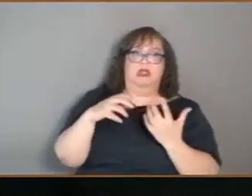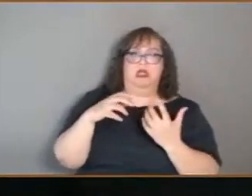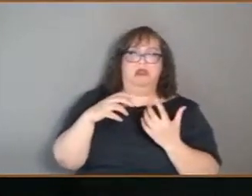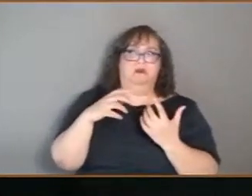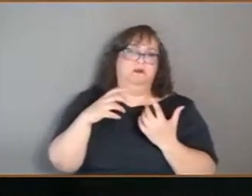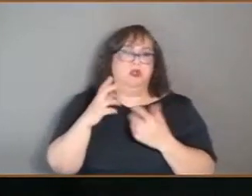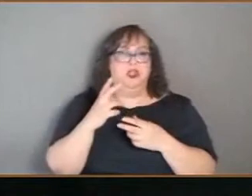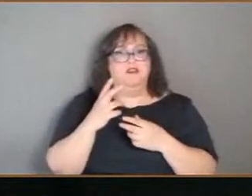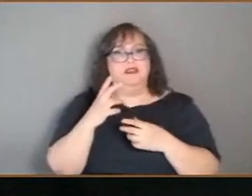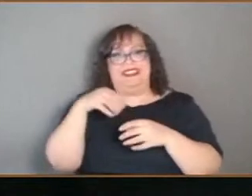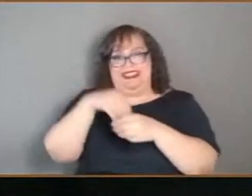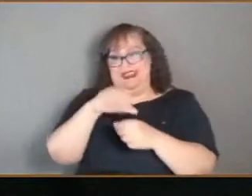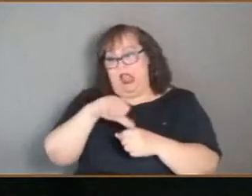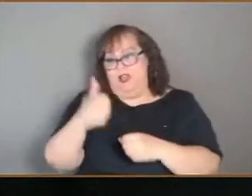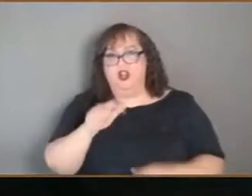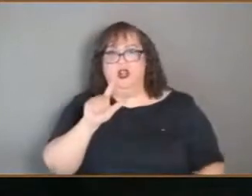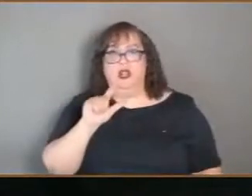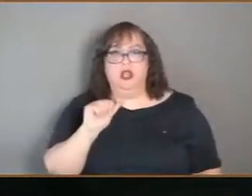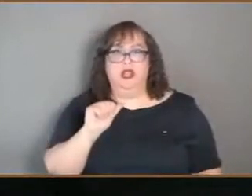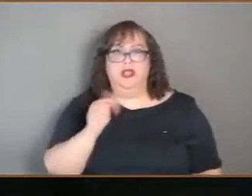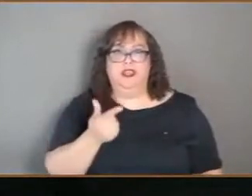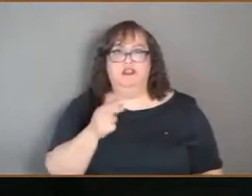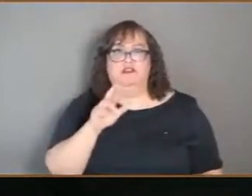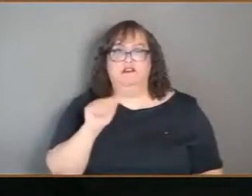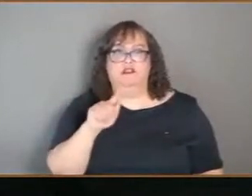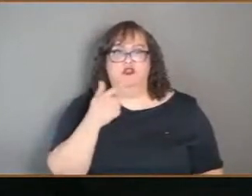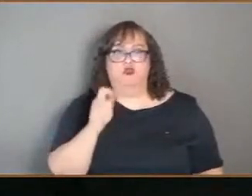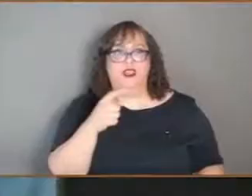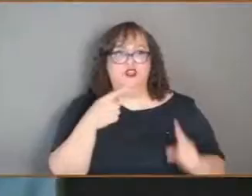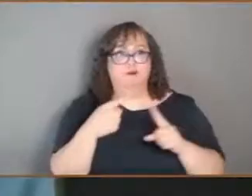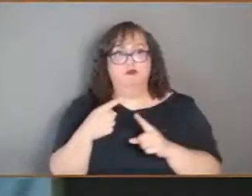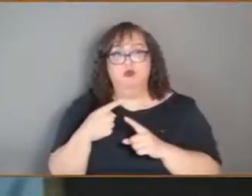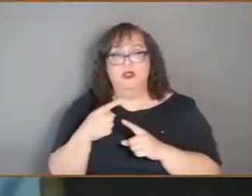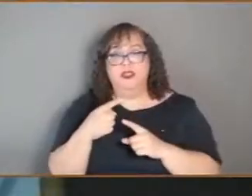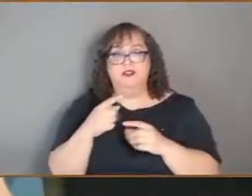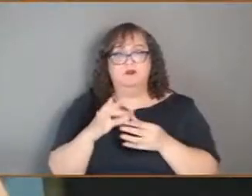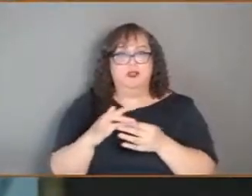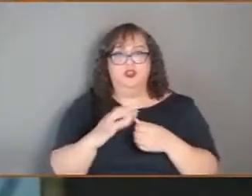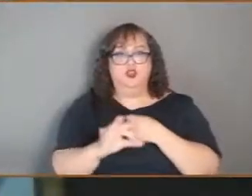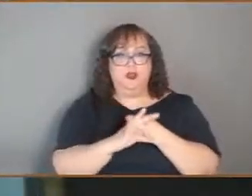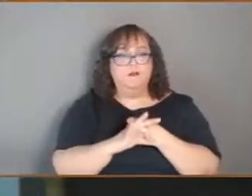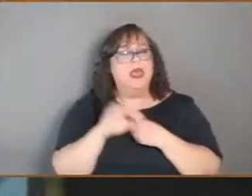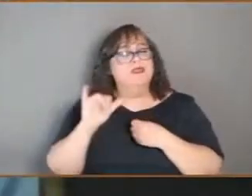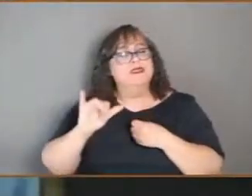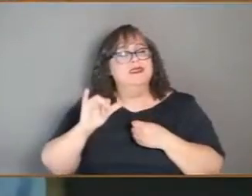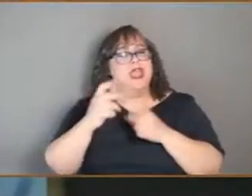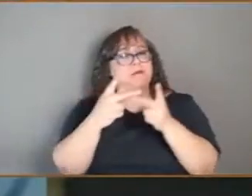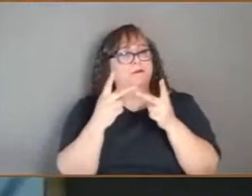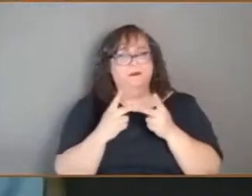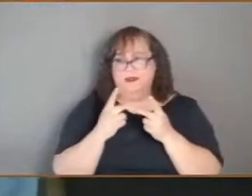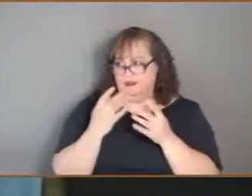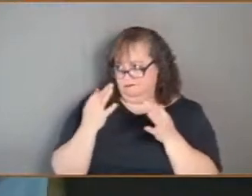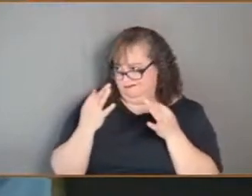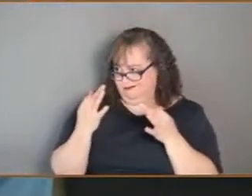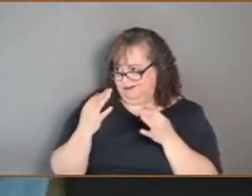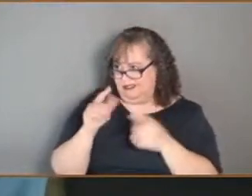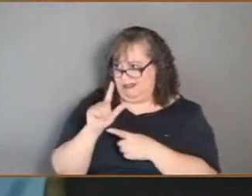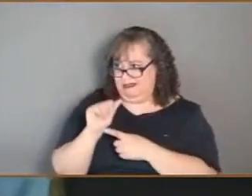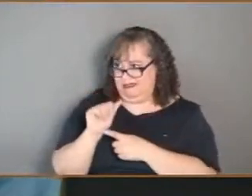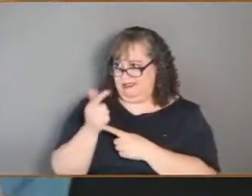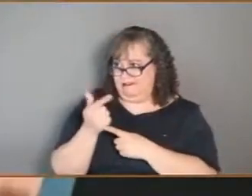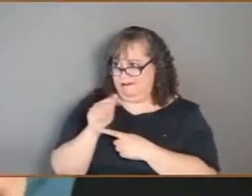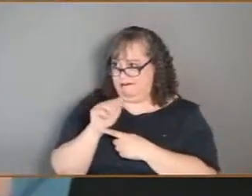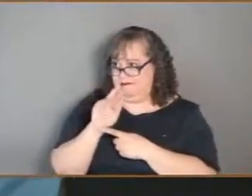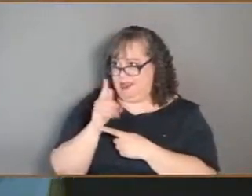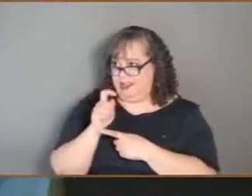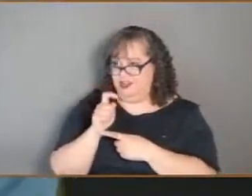are they're regions of space that are gravity neutral. So where the sun gravity and the Jupiter's gravity cancel out. And